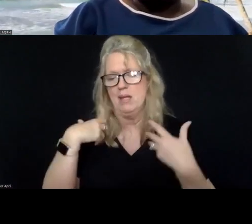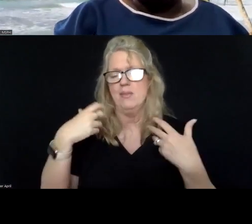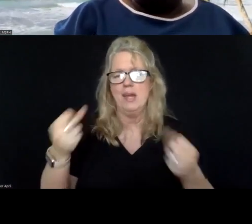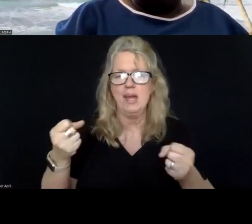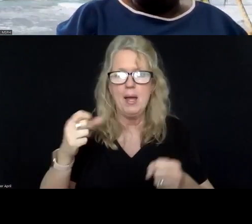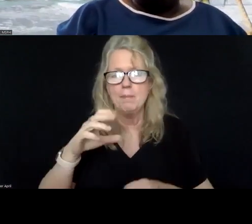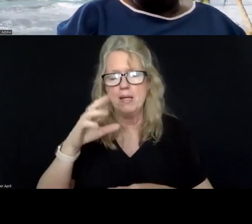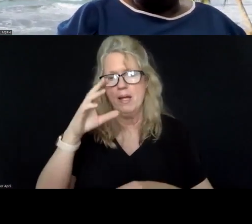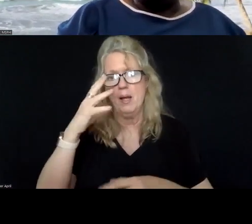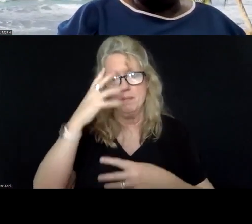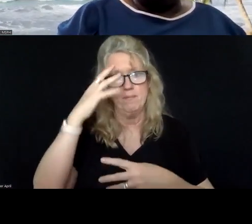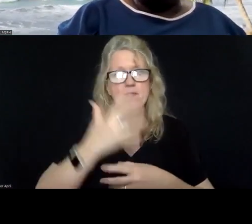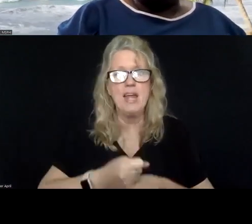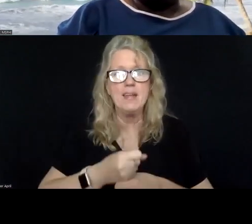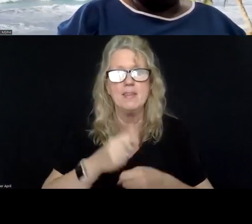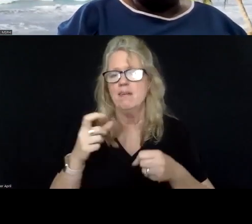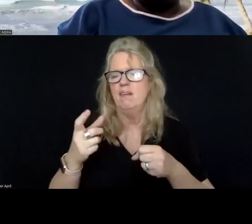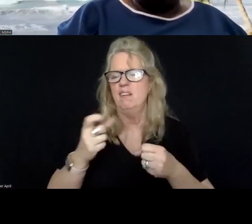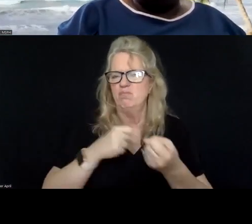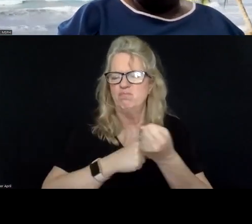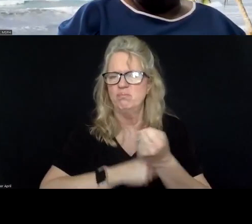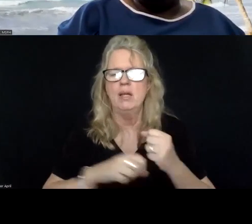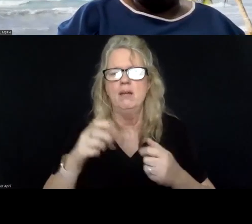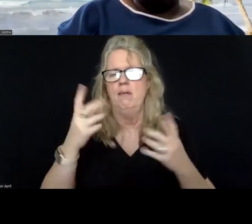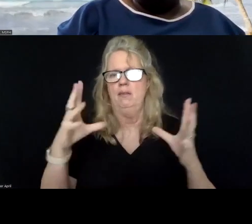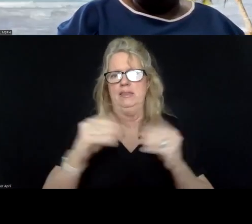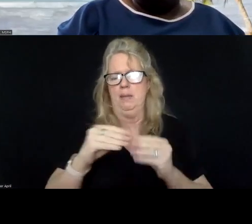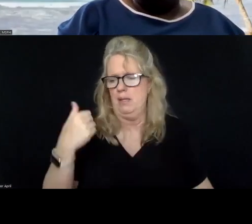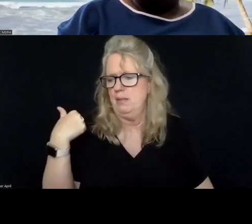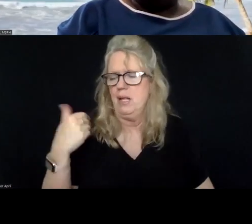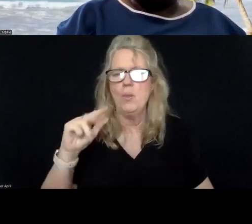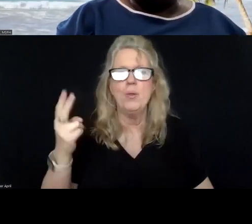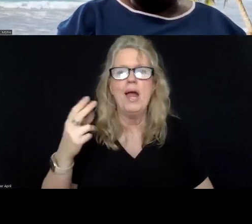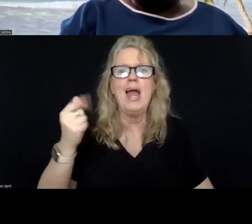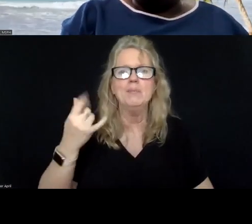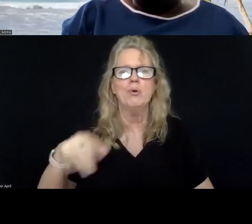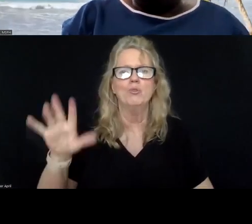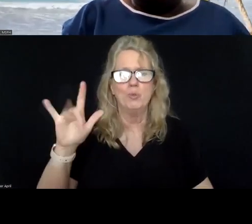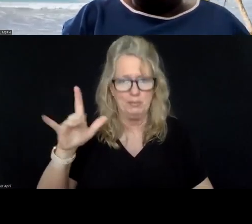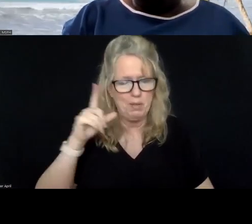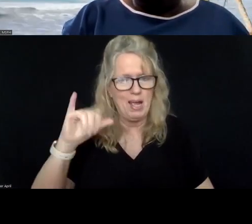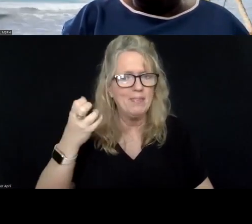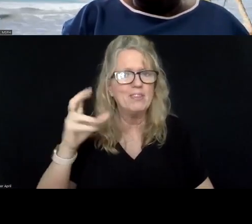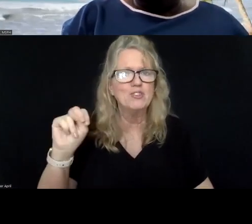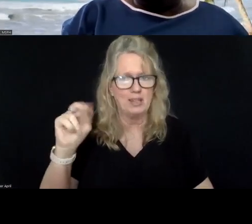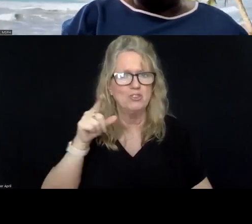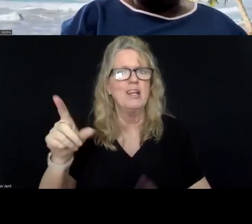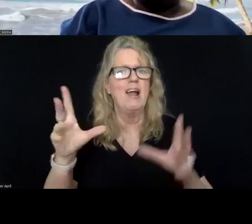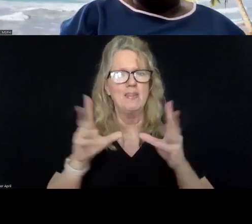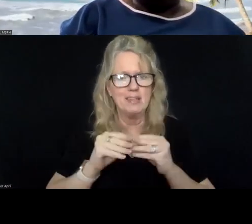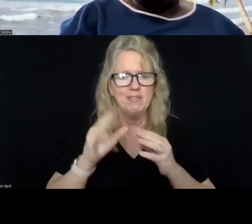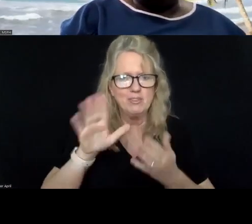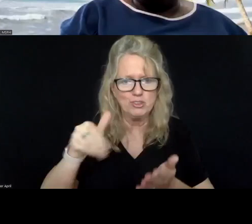Faith-Based Summit, which was held Thursday, April the 25th at the Jackson Convention Center. And